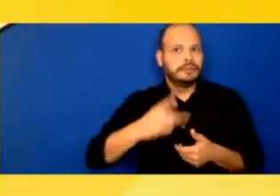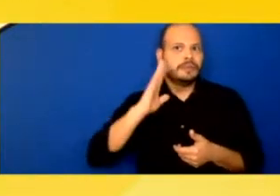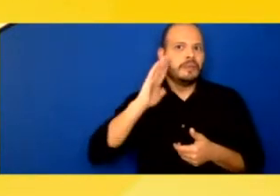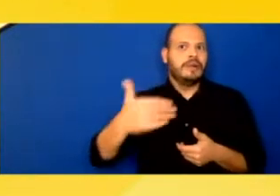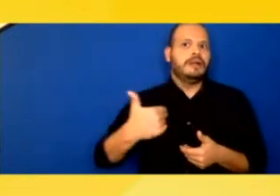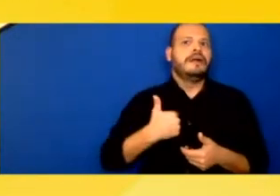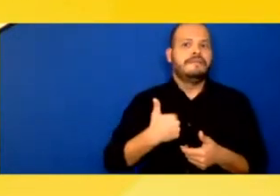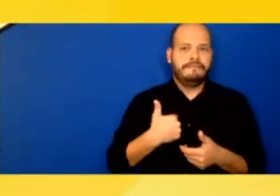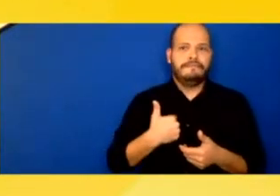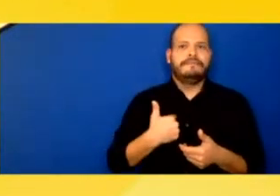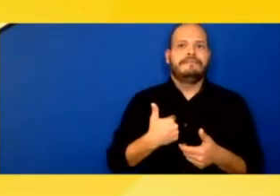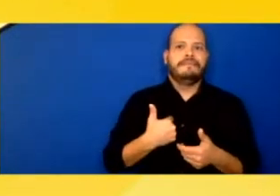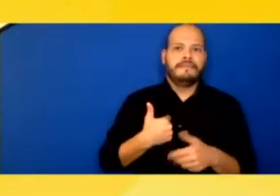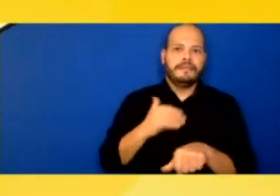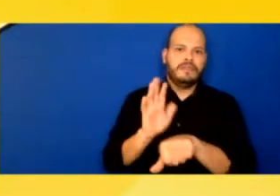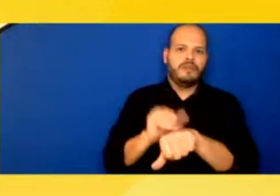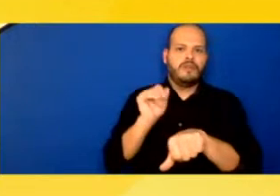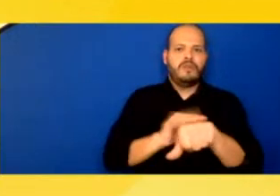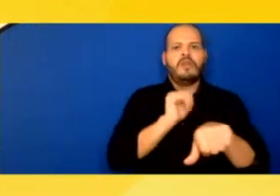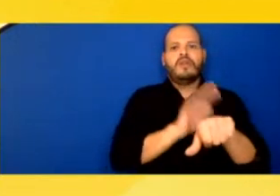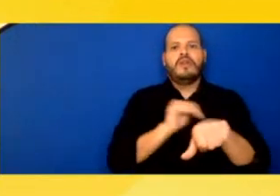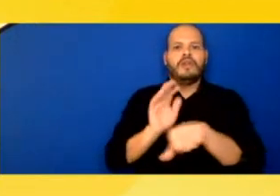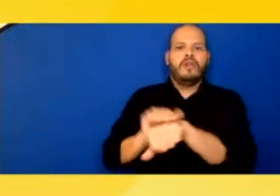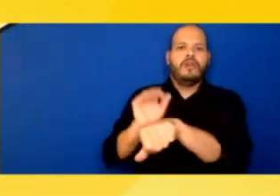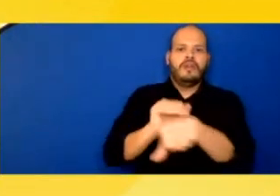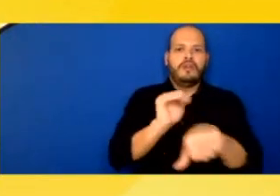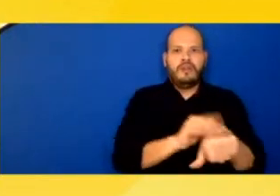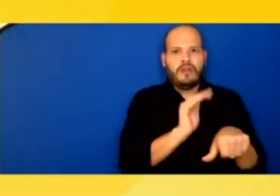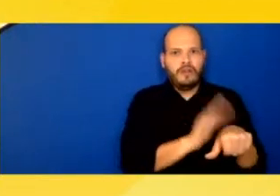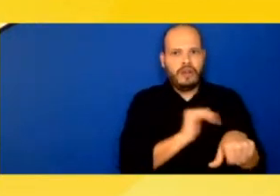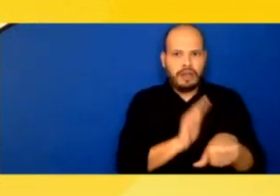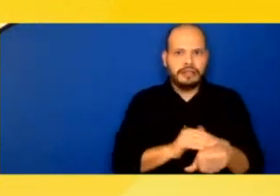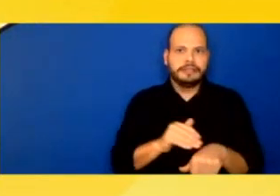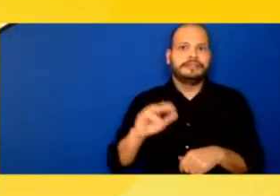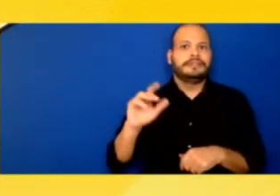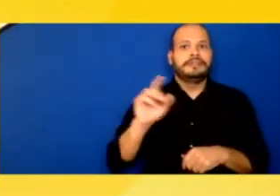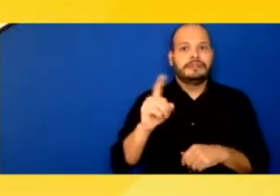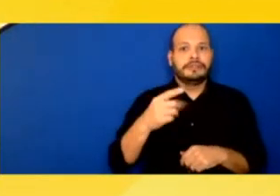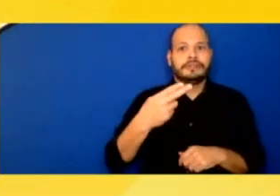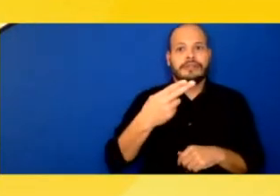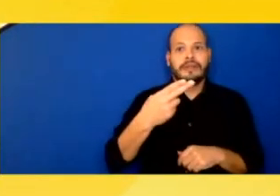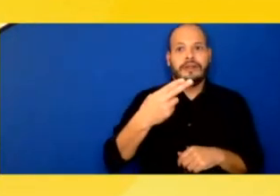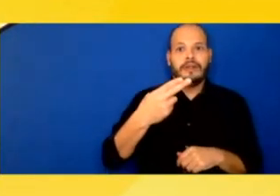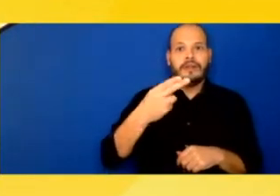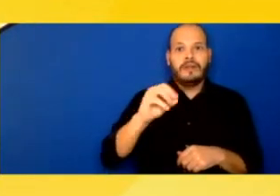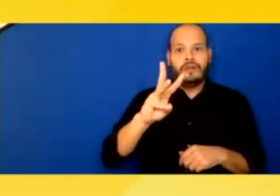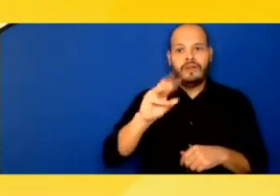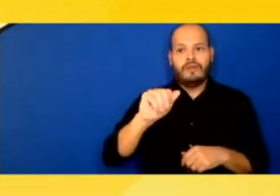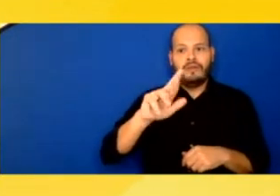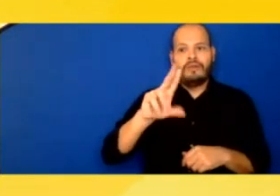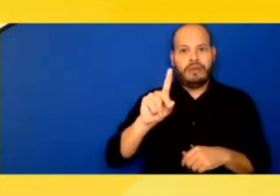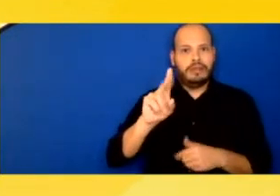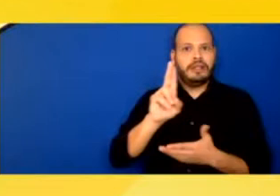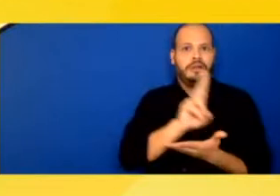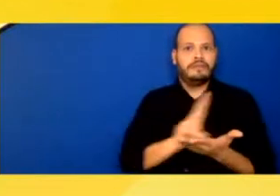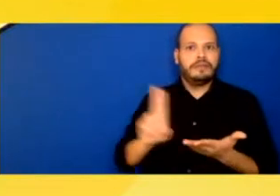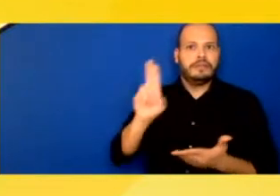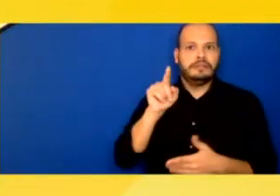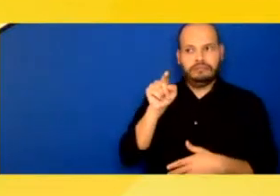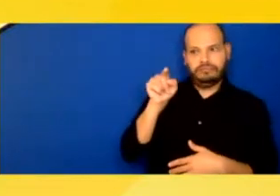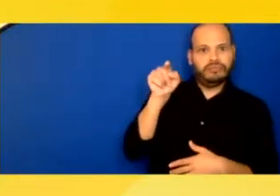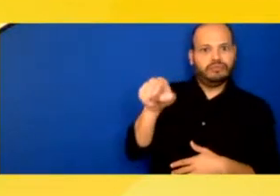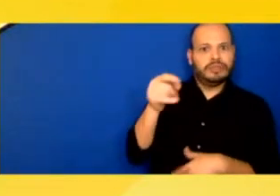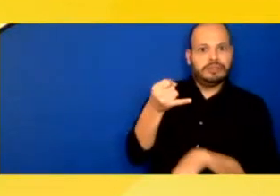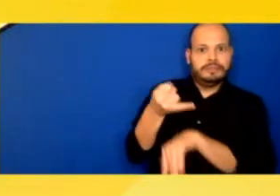at the Rankin Memorial Chapel at Howard University. In addition, we are also hosting a powerful prayer and